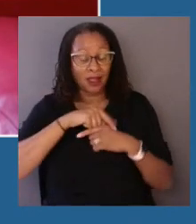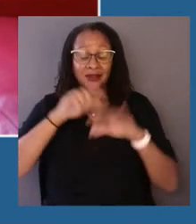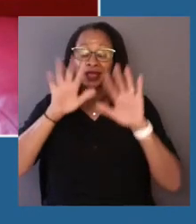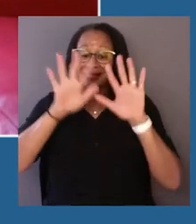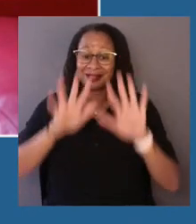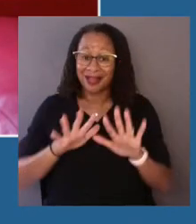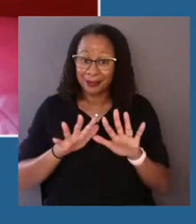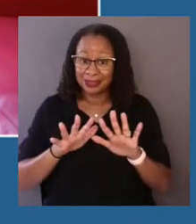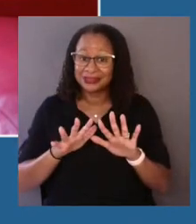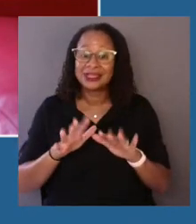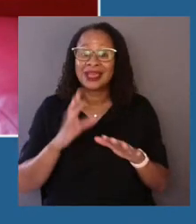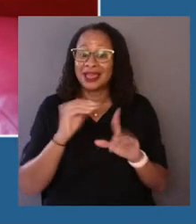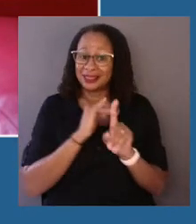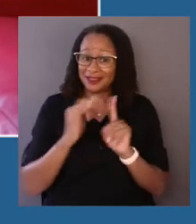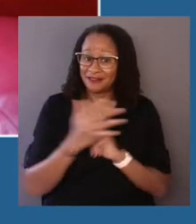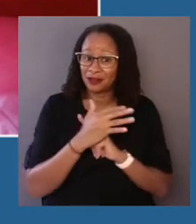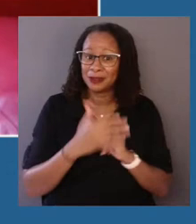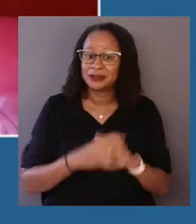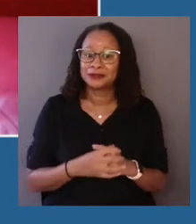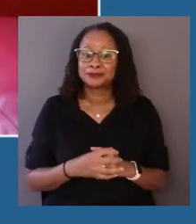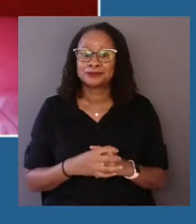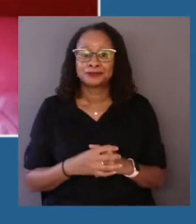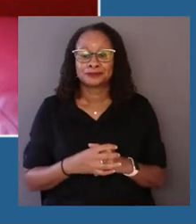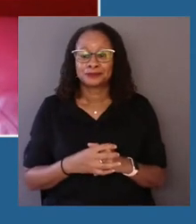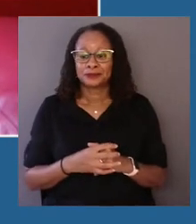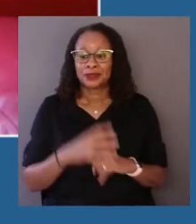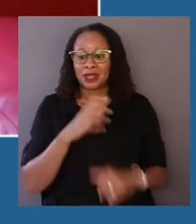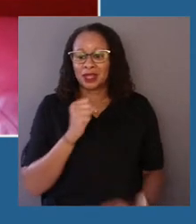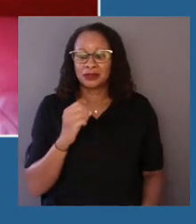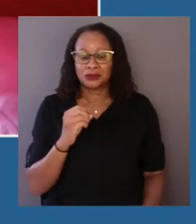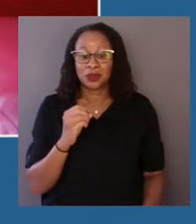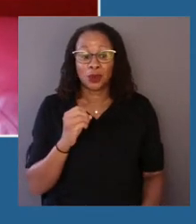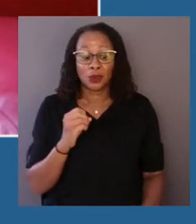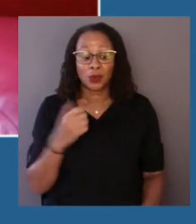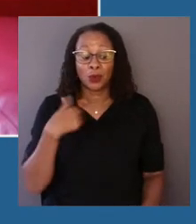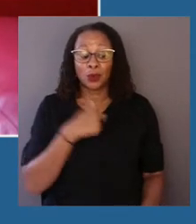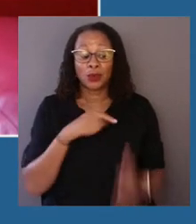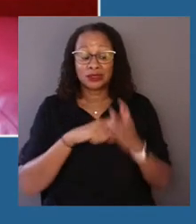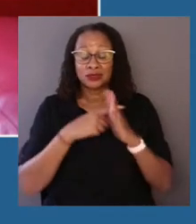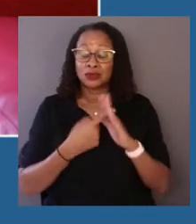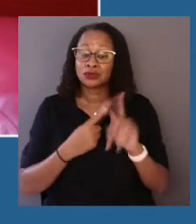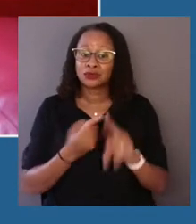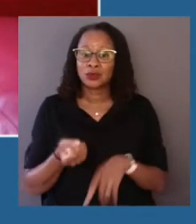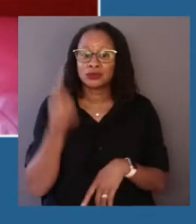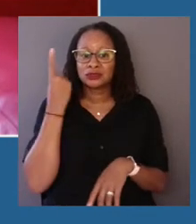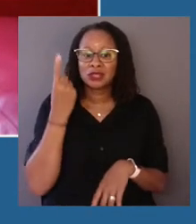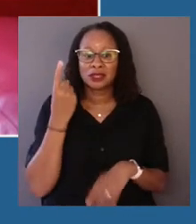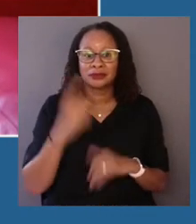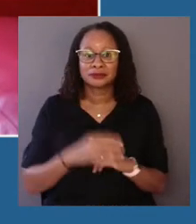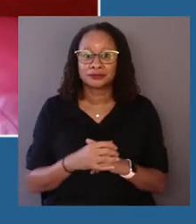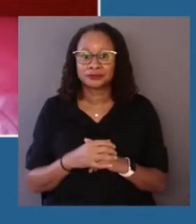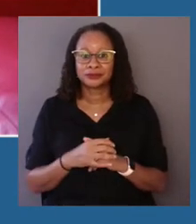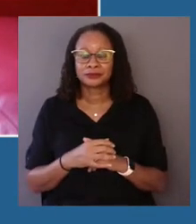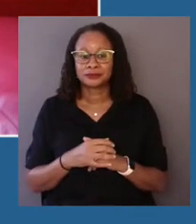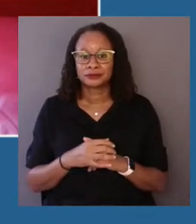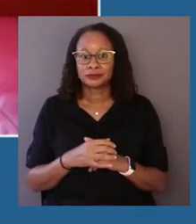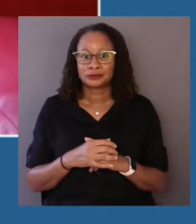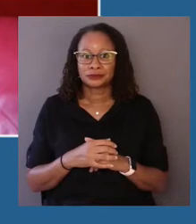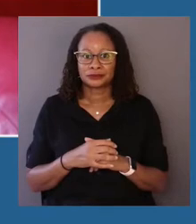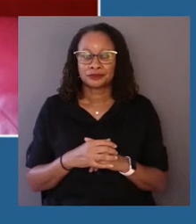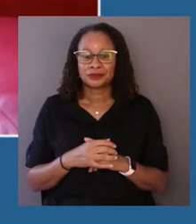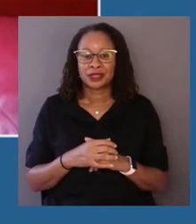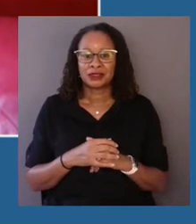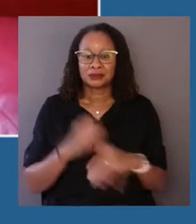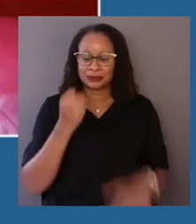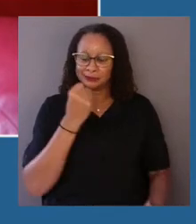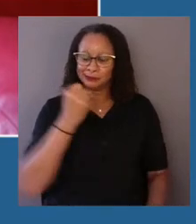the environment. And so we began to understand that there was a movement in the country to